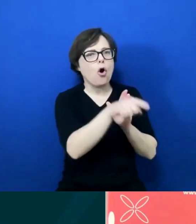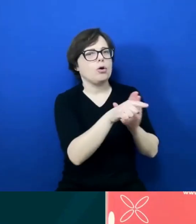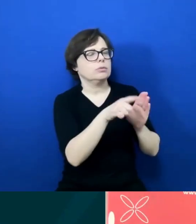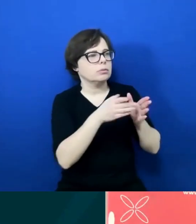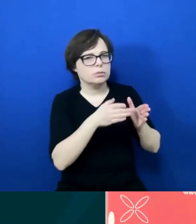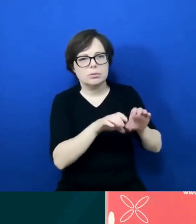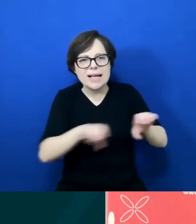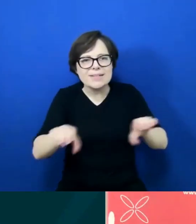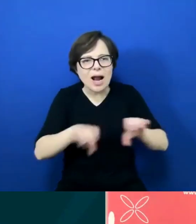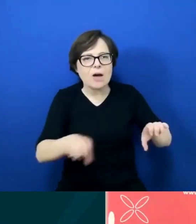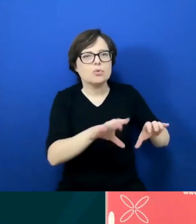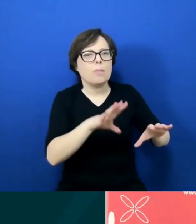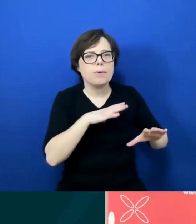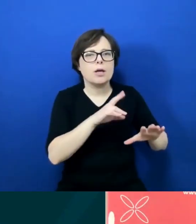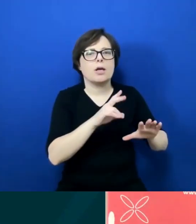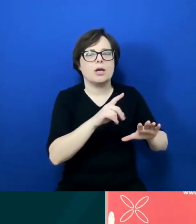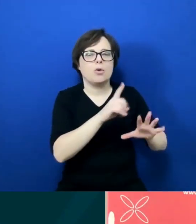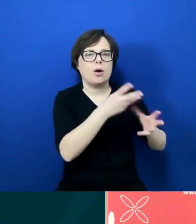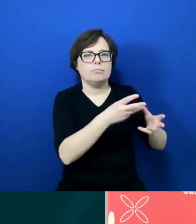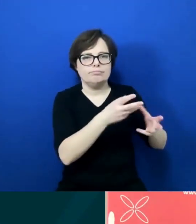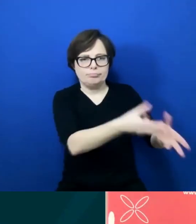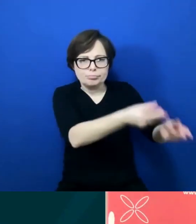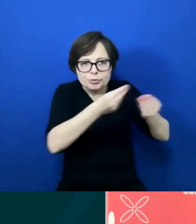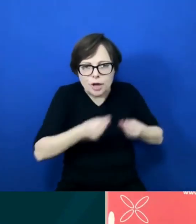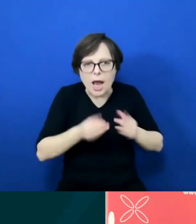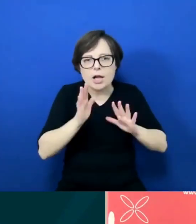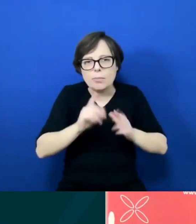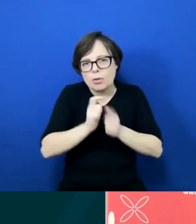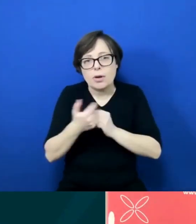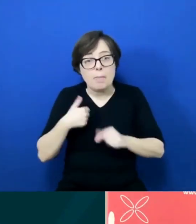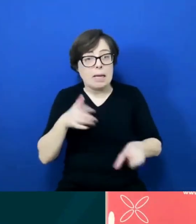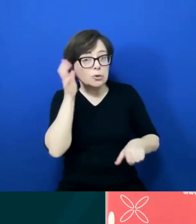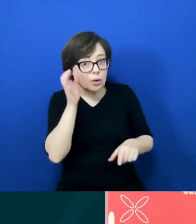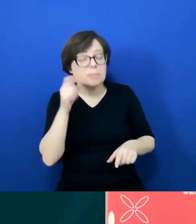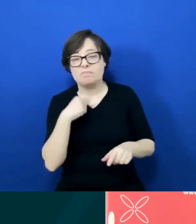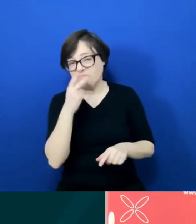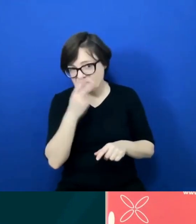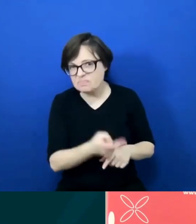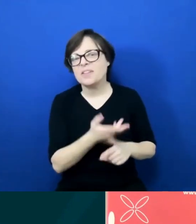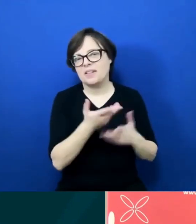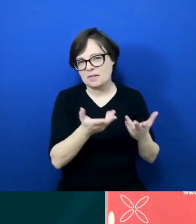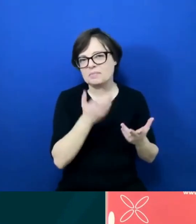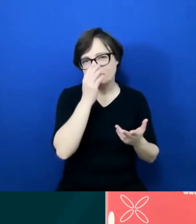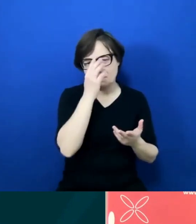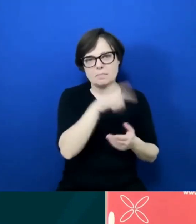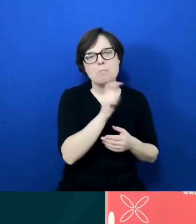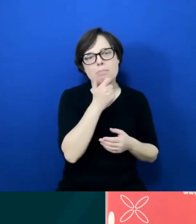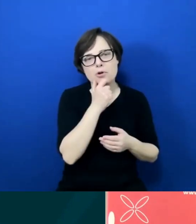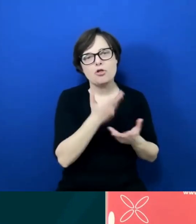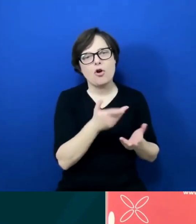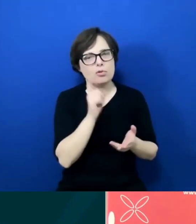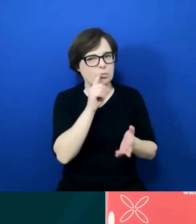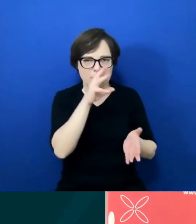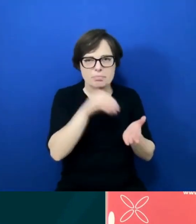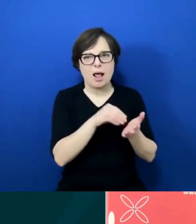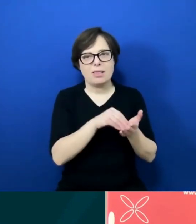time, from the acquisition of the infrastructure to implementation to these particular solutions.